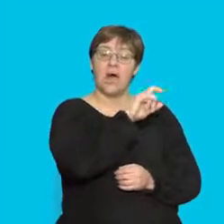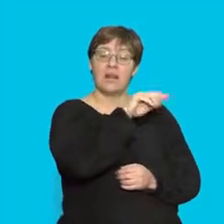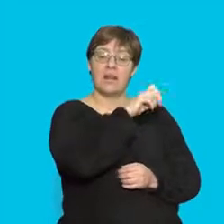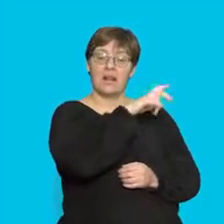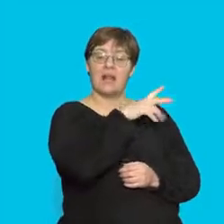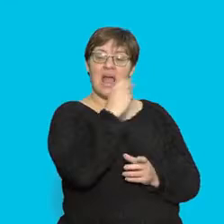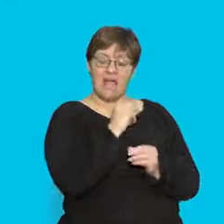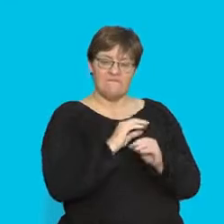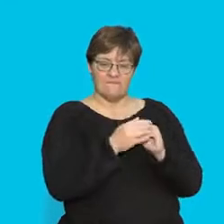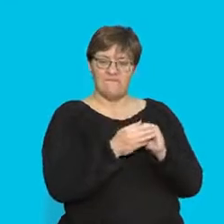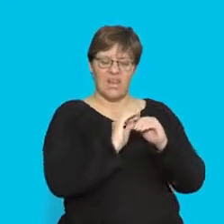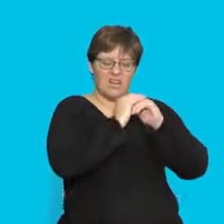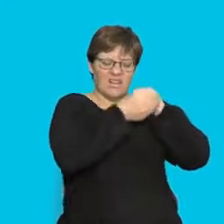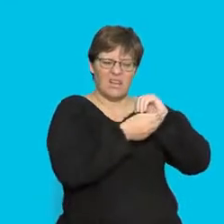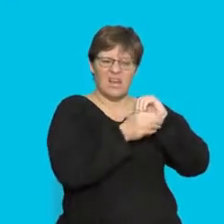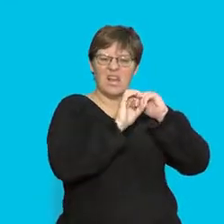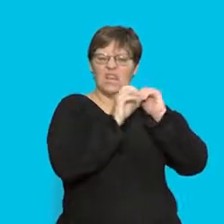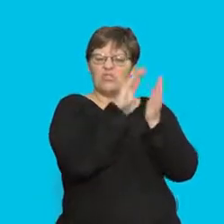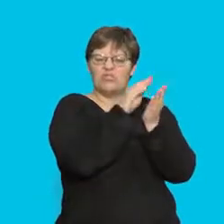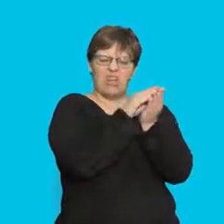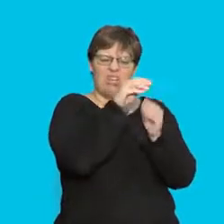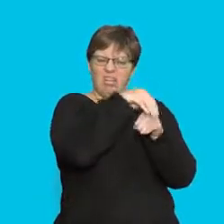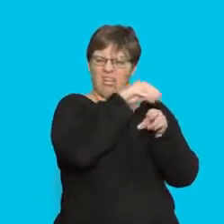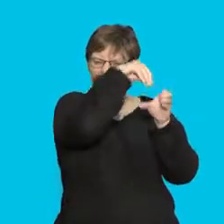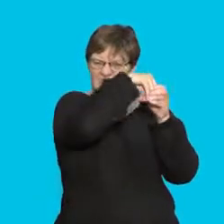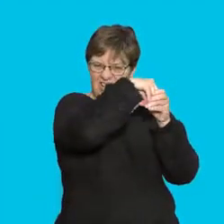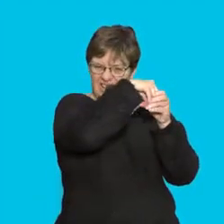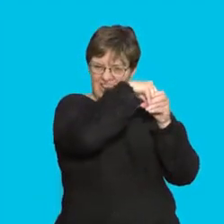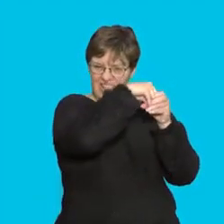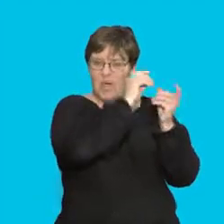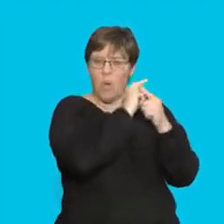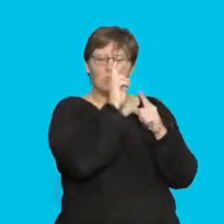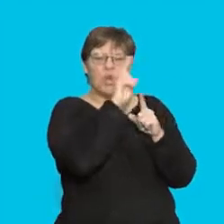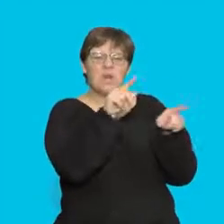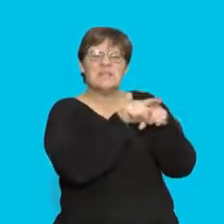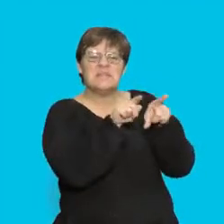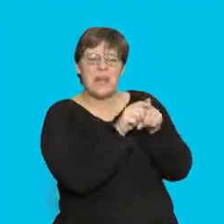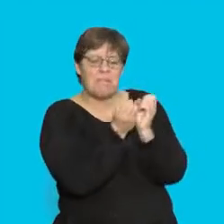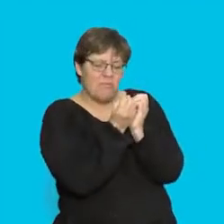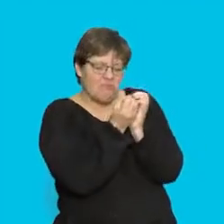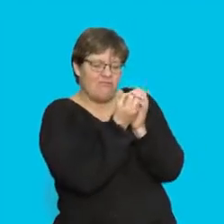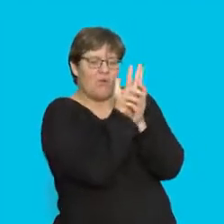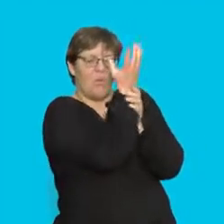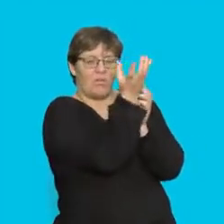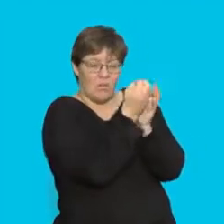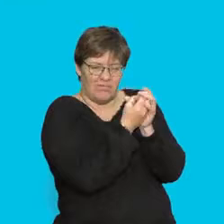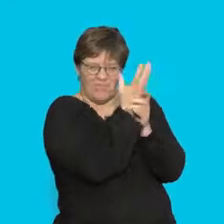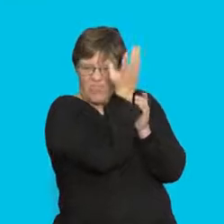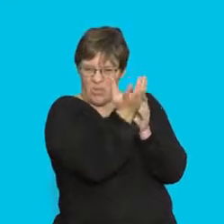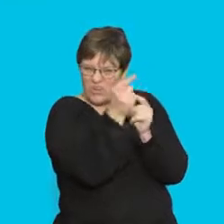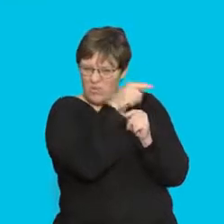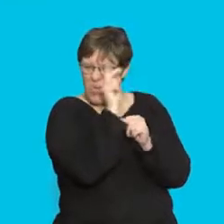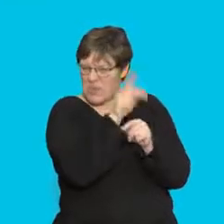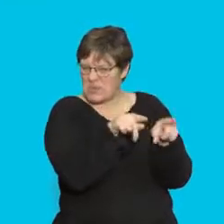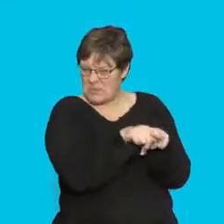barnacle has a little shell-like structure that's almost like a little volcano, and